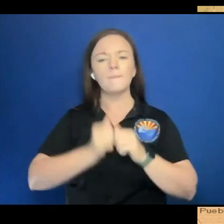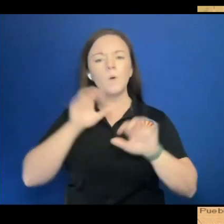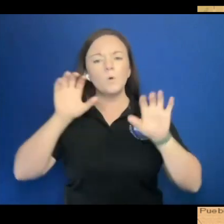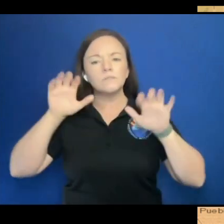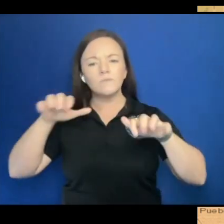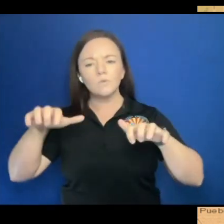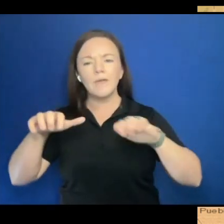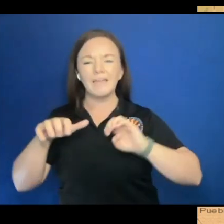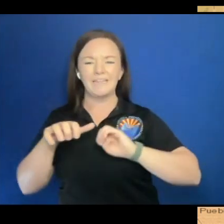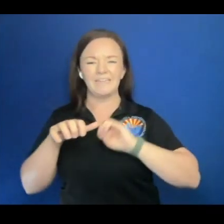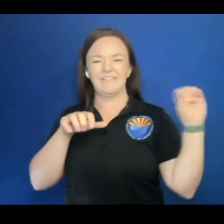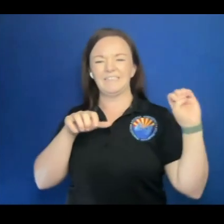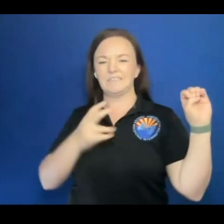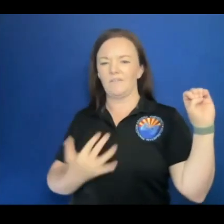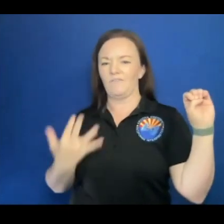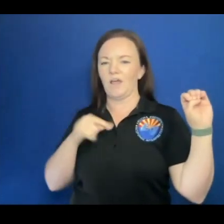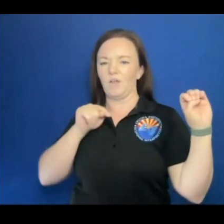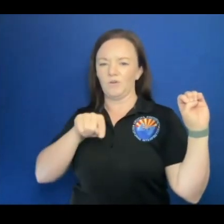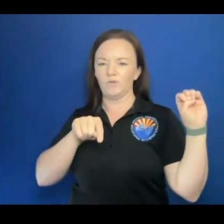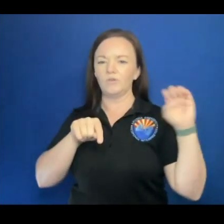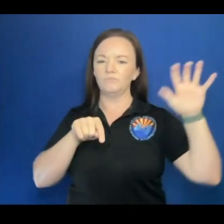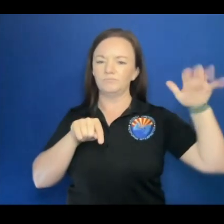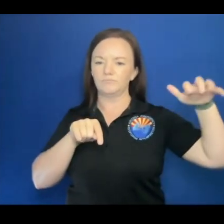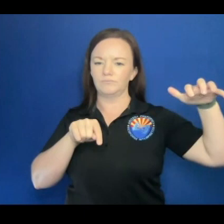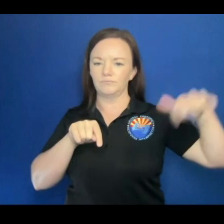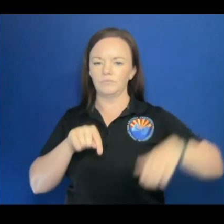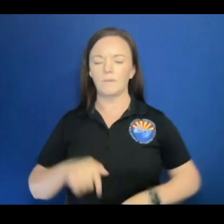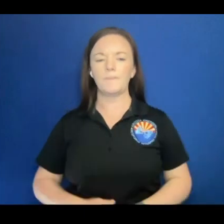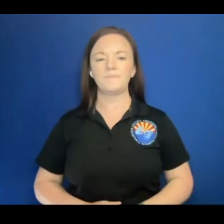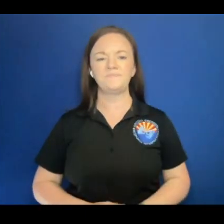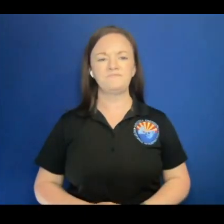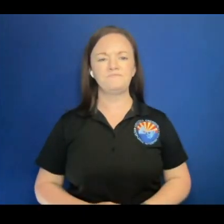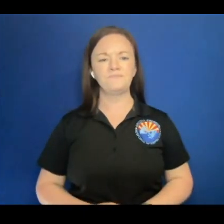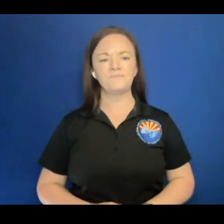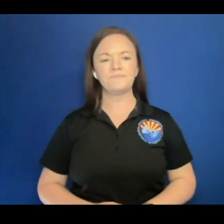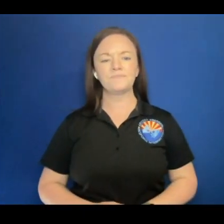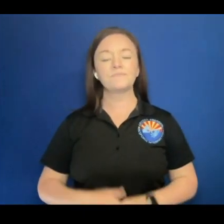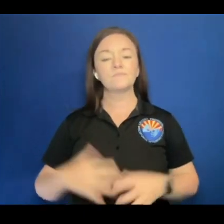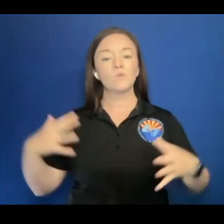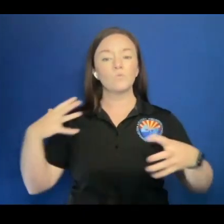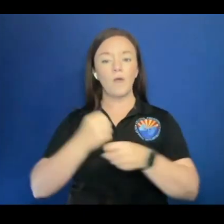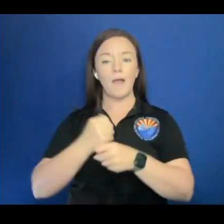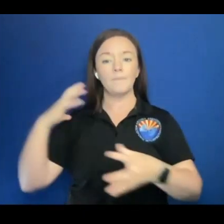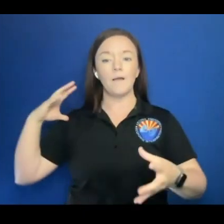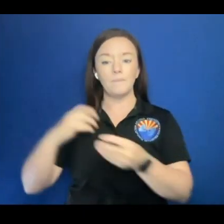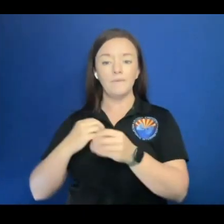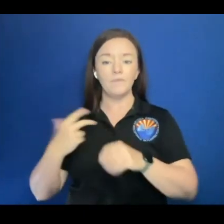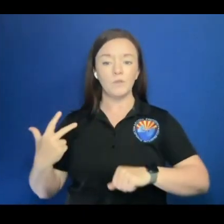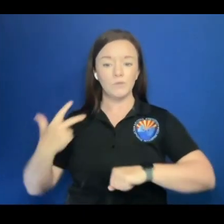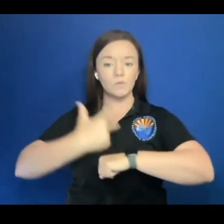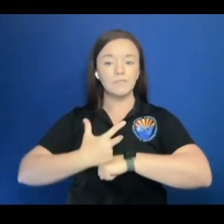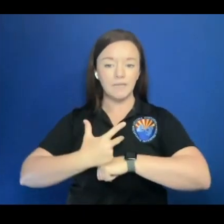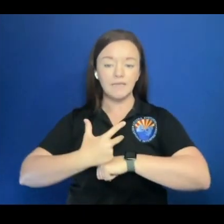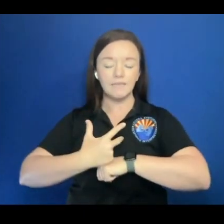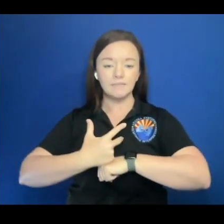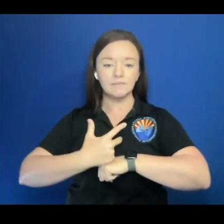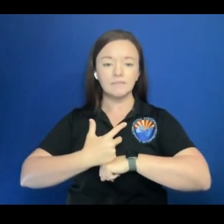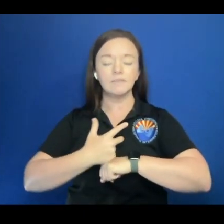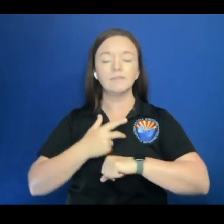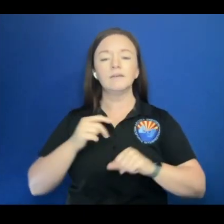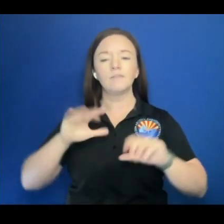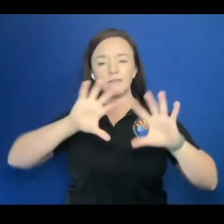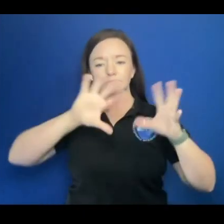fire. Next slide. Just a wrap up of the last 3 days. As you can see, this is a 3-day total